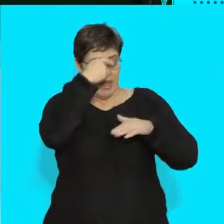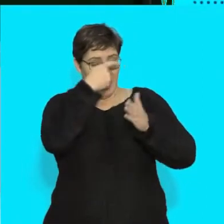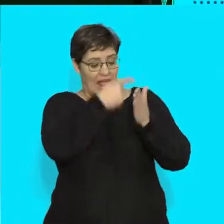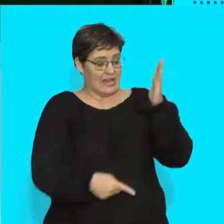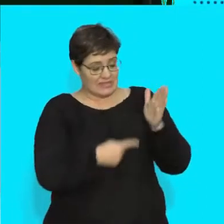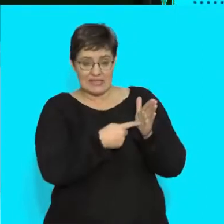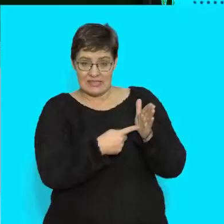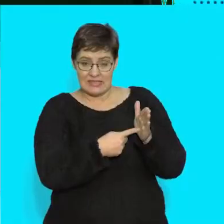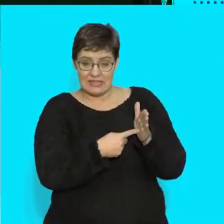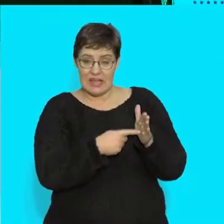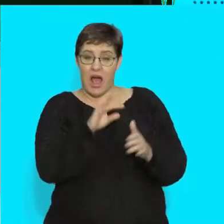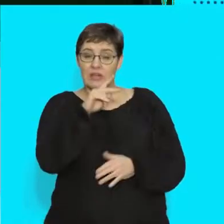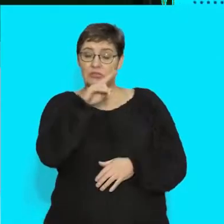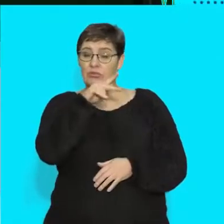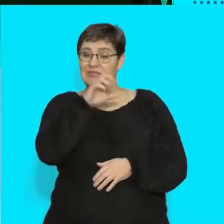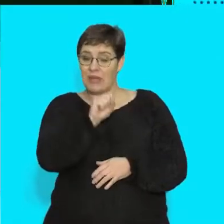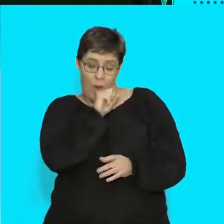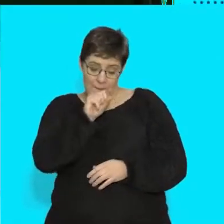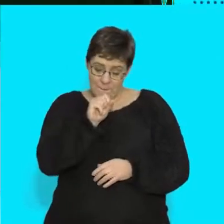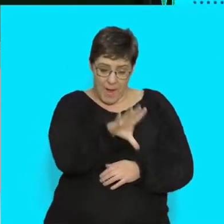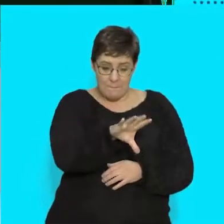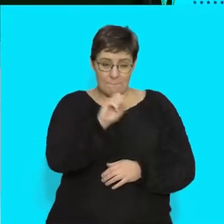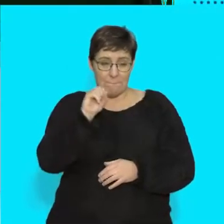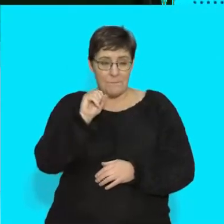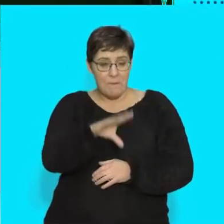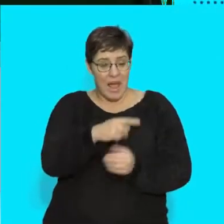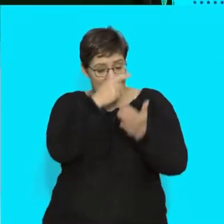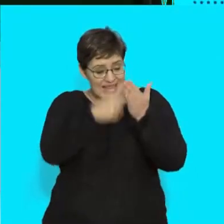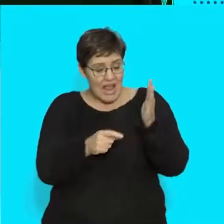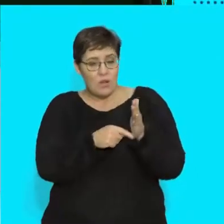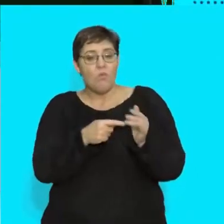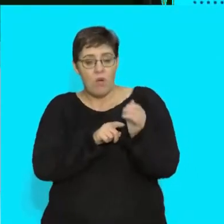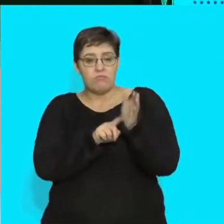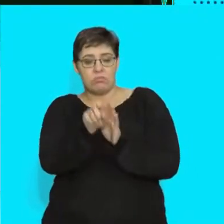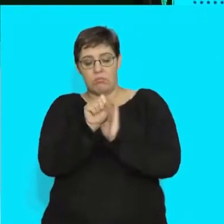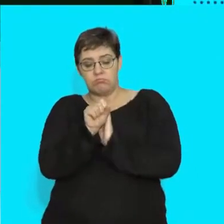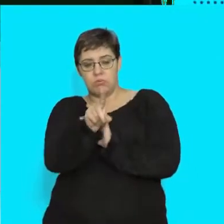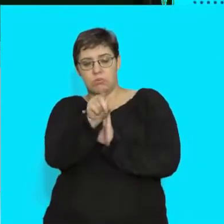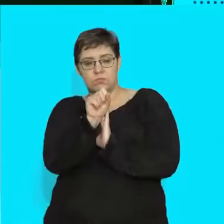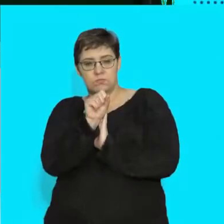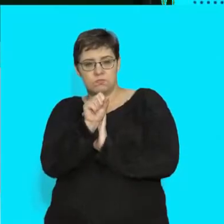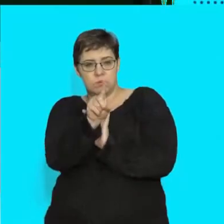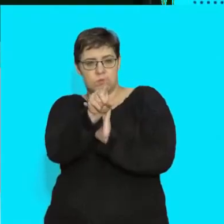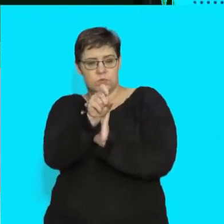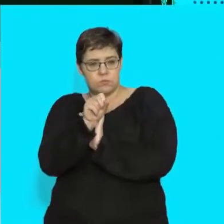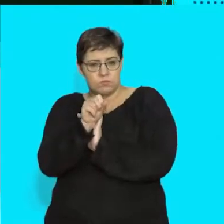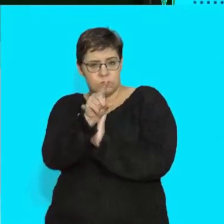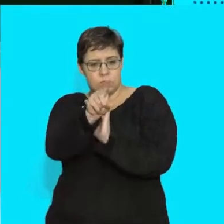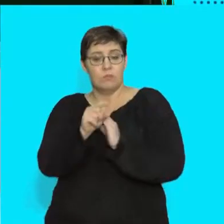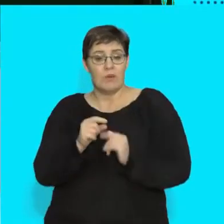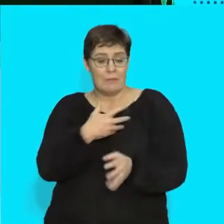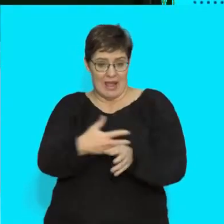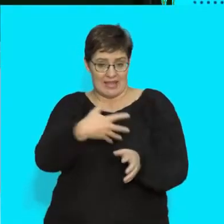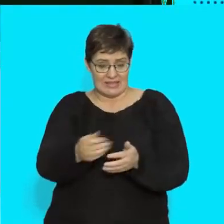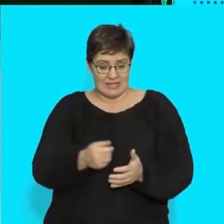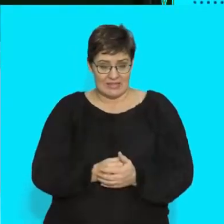artery, because of that, that high pump from the heart, the artery can squeeze. It's going to actually squirt